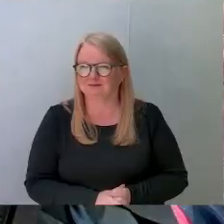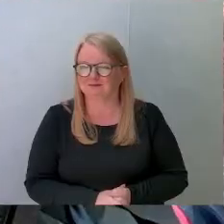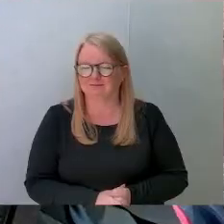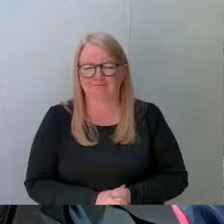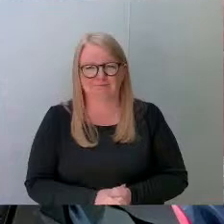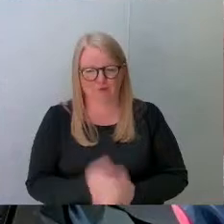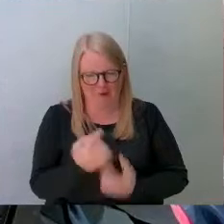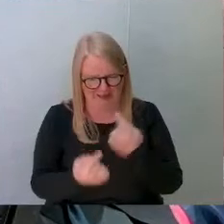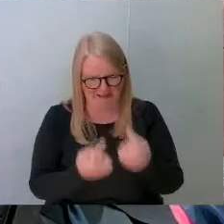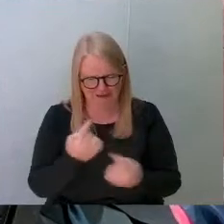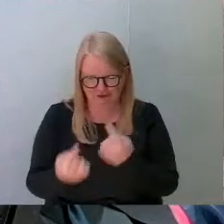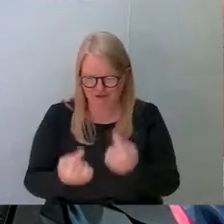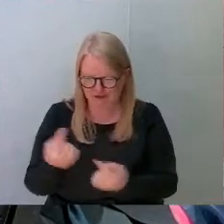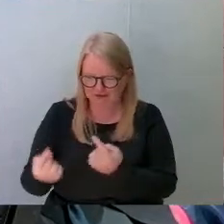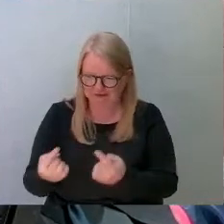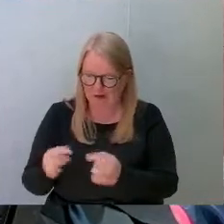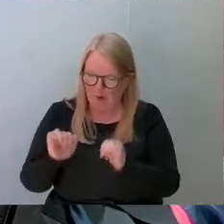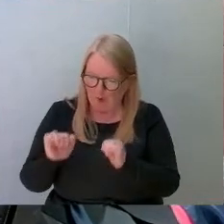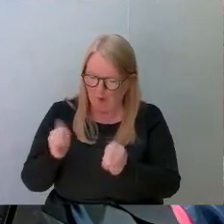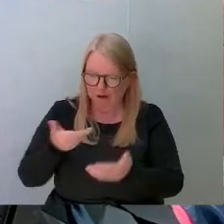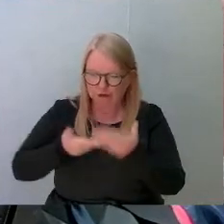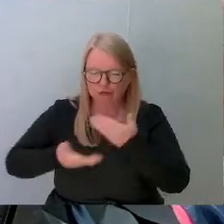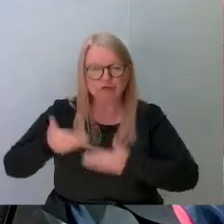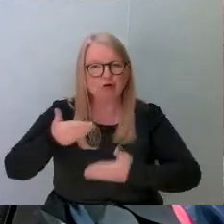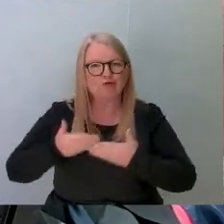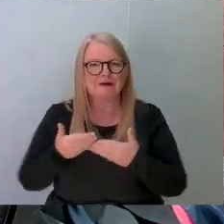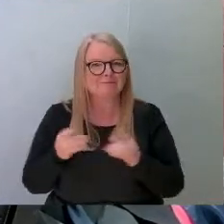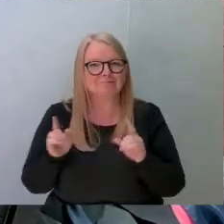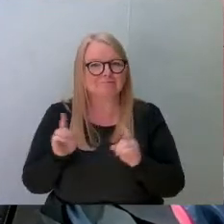So each one of you will have your own story to tell